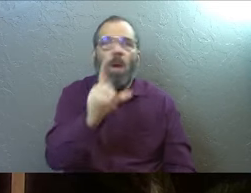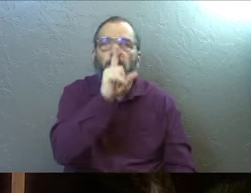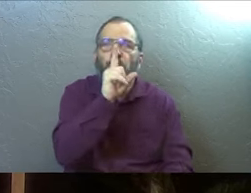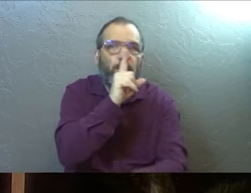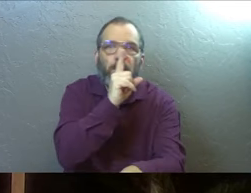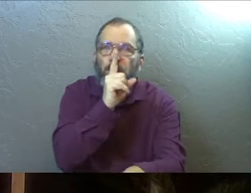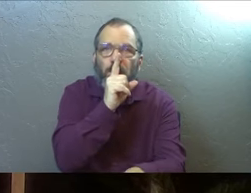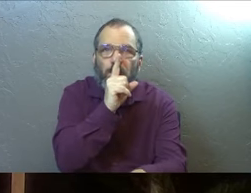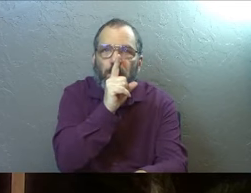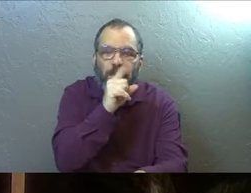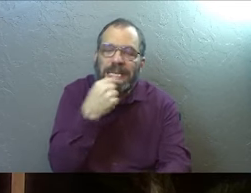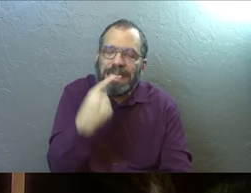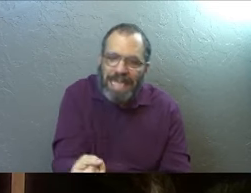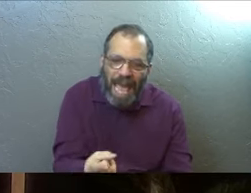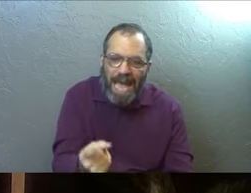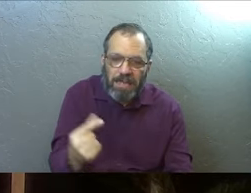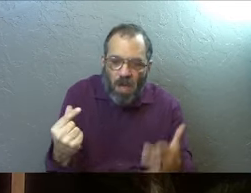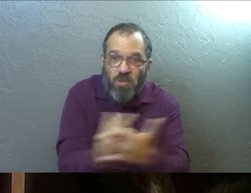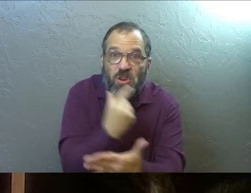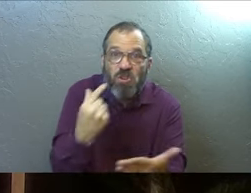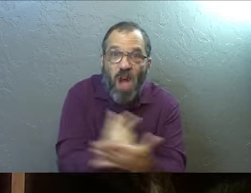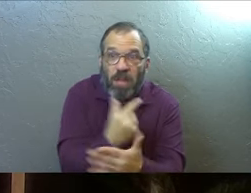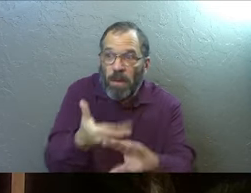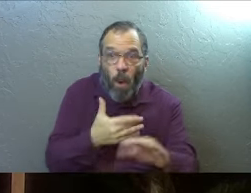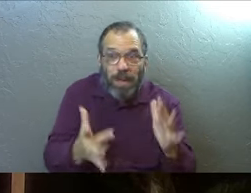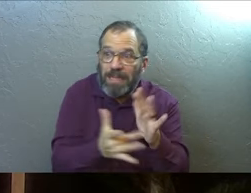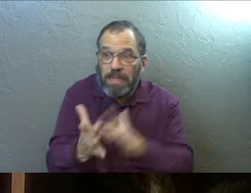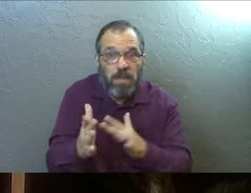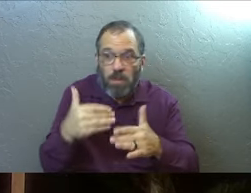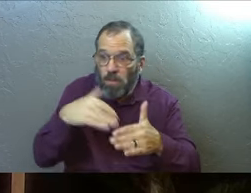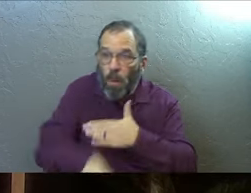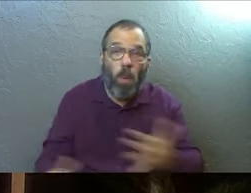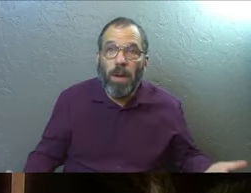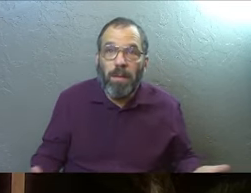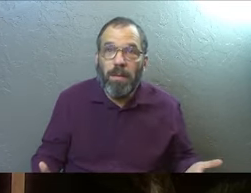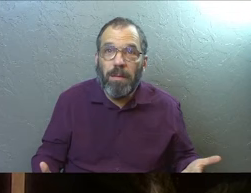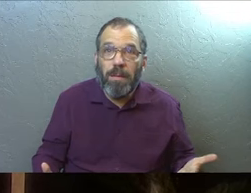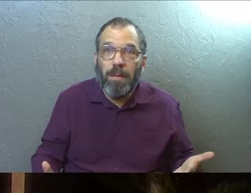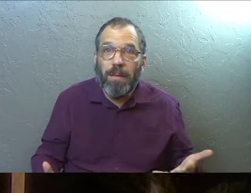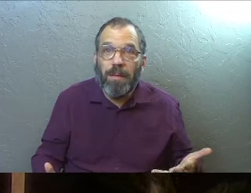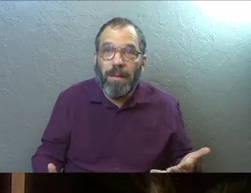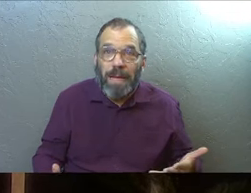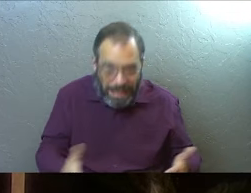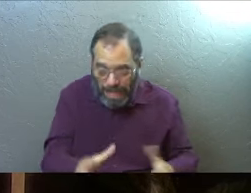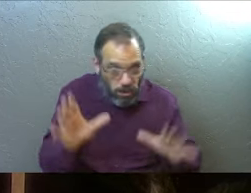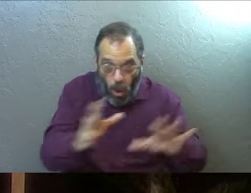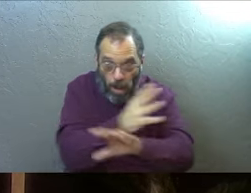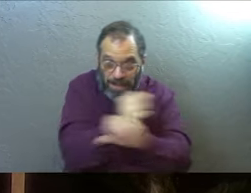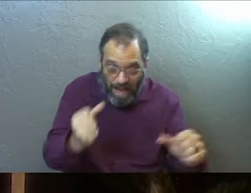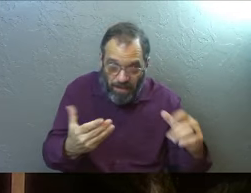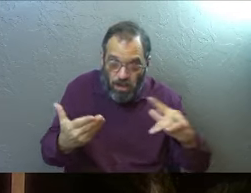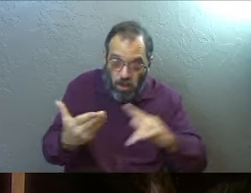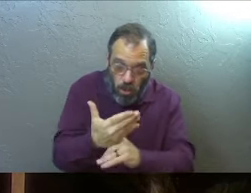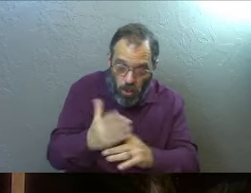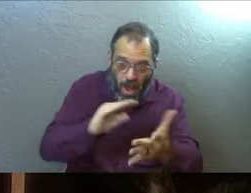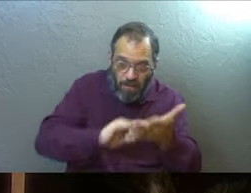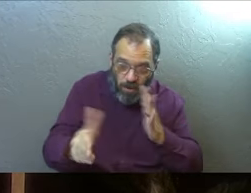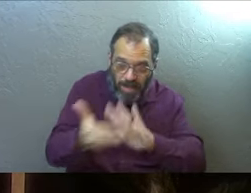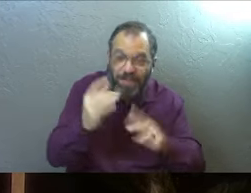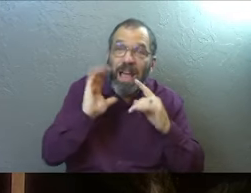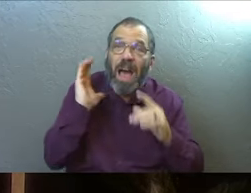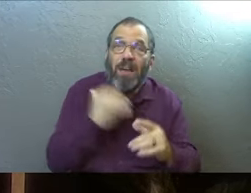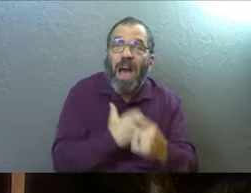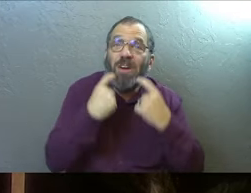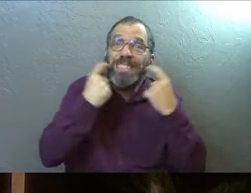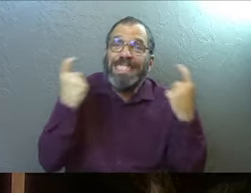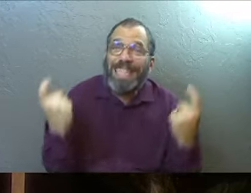say that. He gets the gospel before Jesus is even here. He says, no, salvation is going to come through the forgiveness